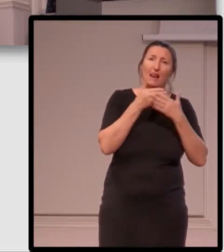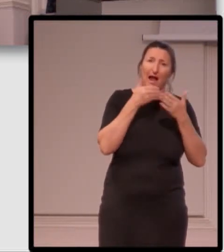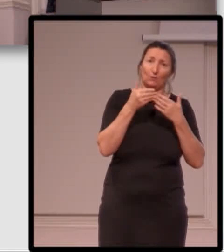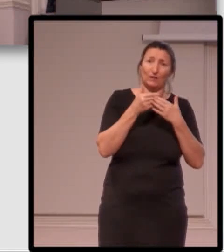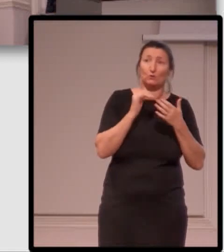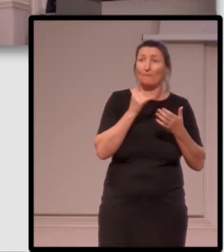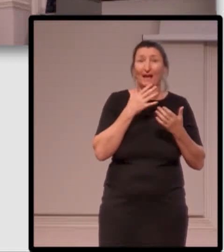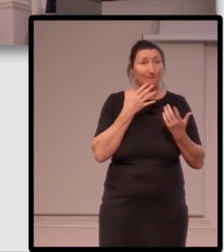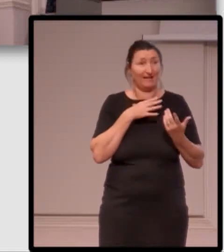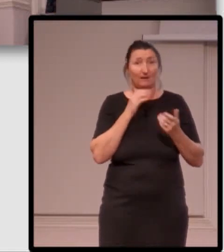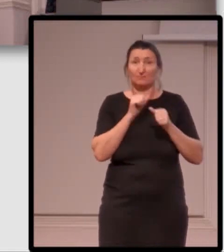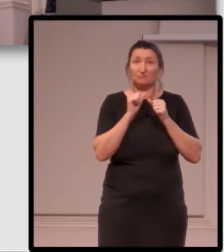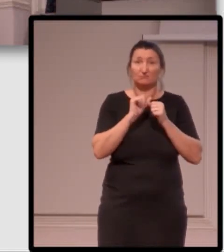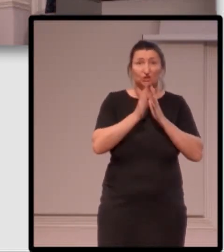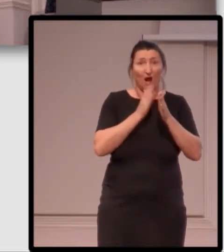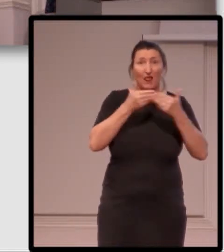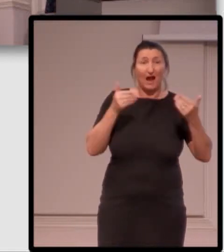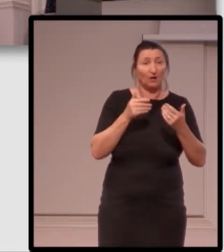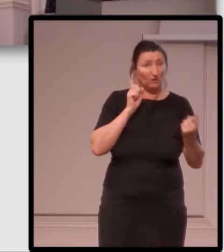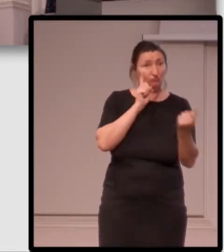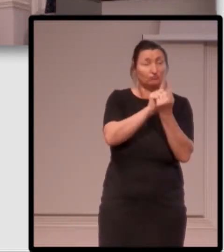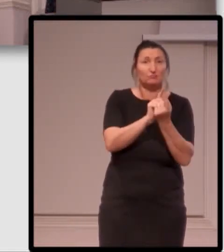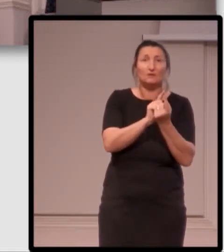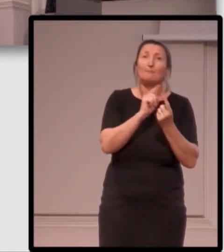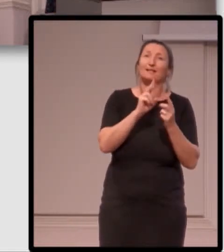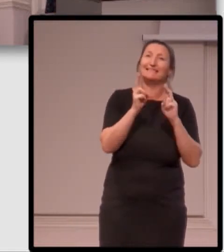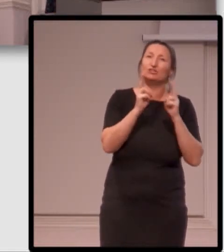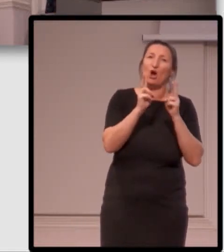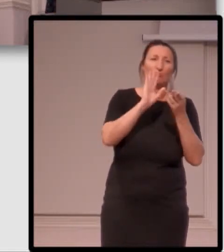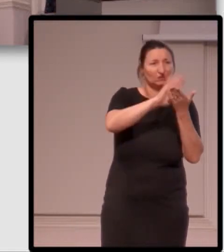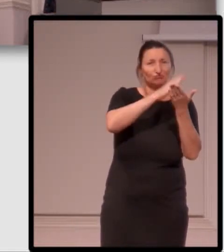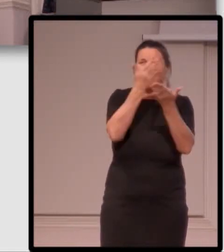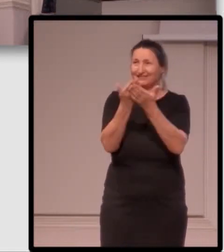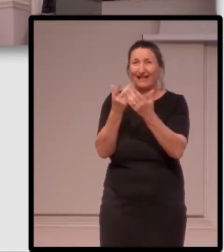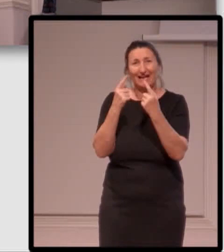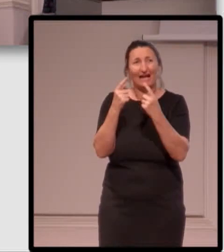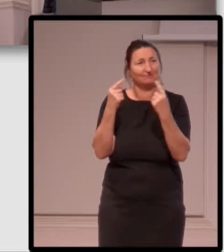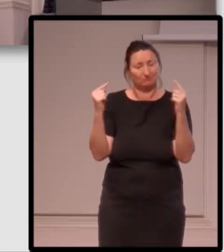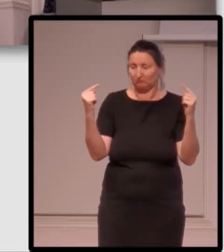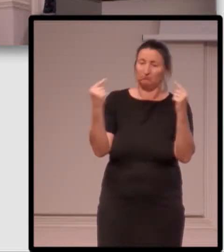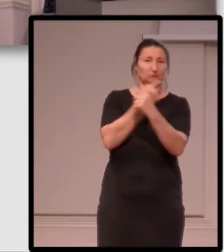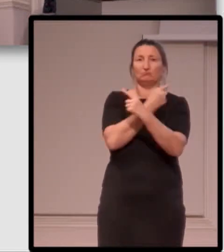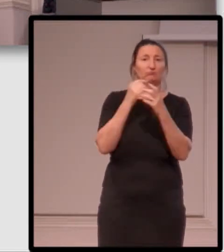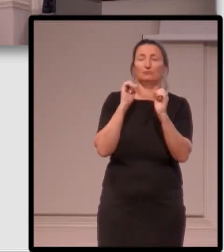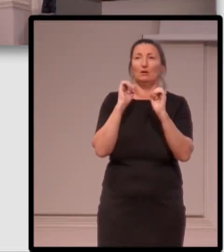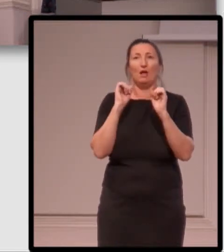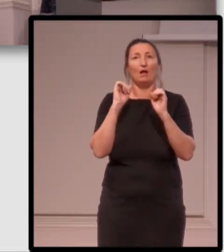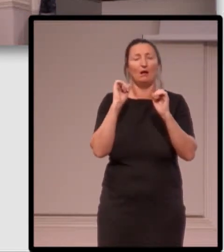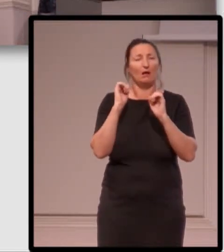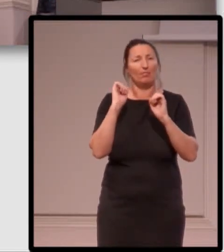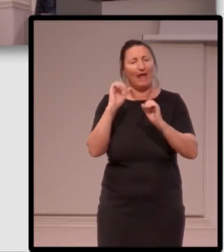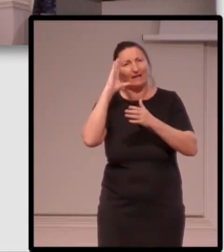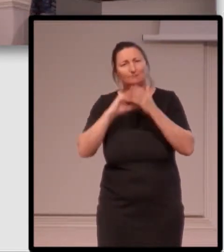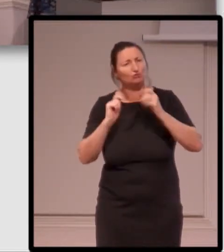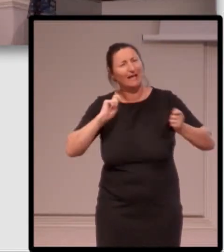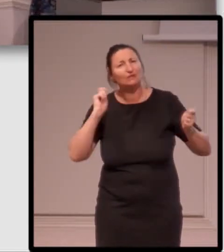sign language, because when you go through an interpreter, it changes the experience for those children, young people and families. They want us to help